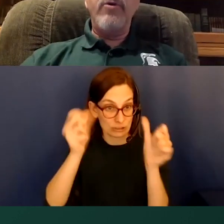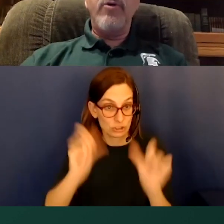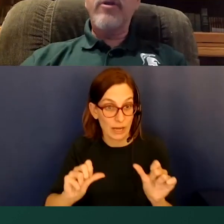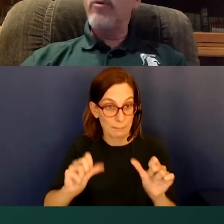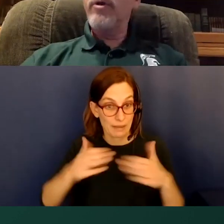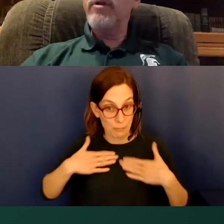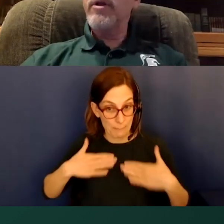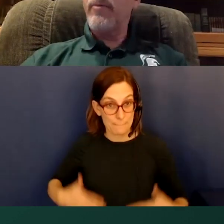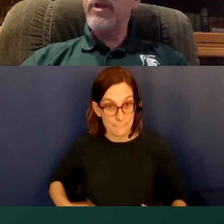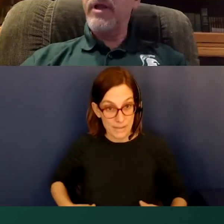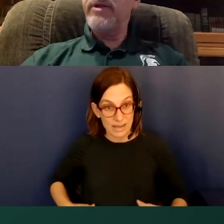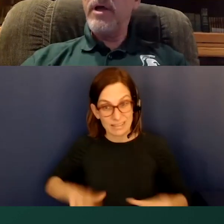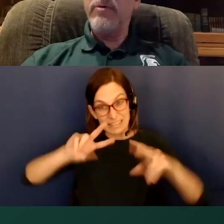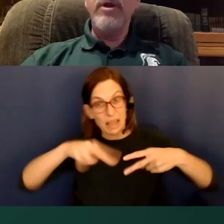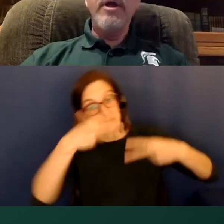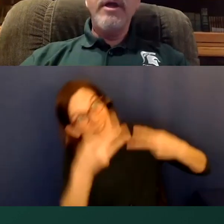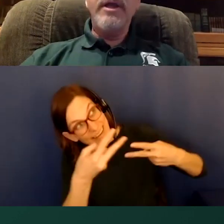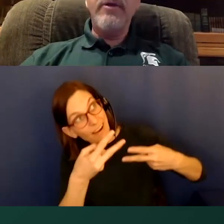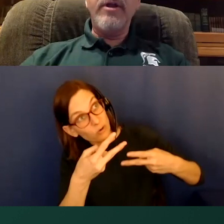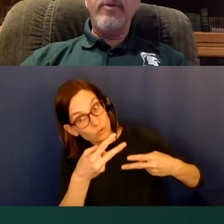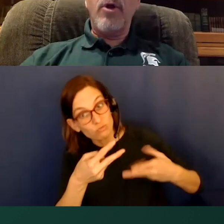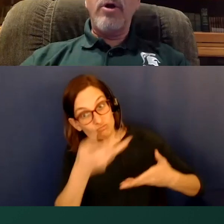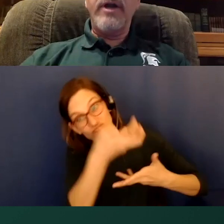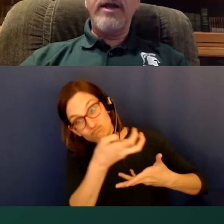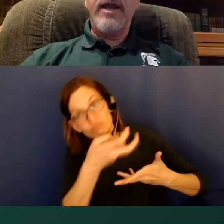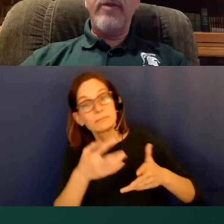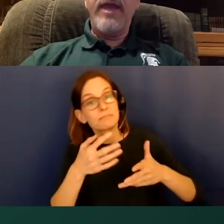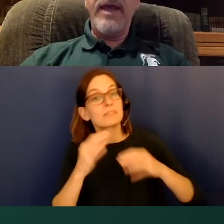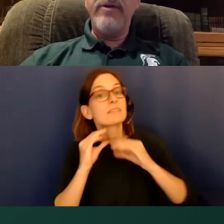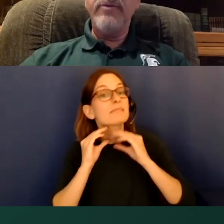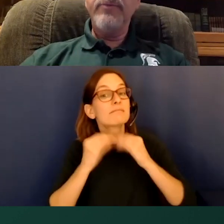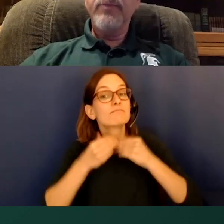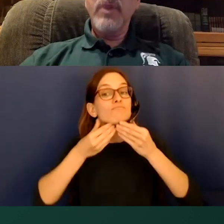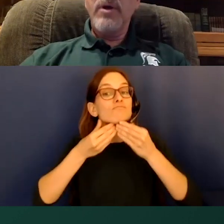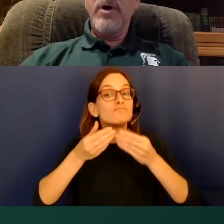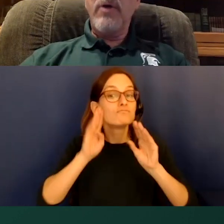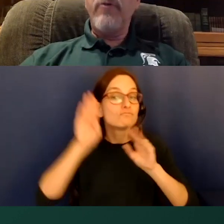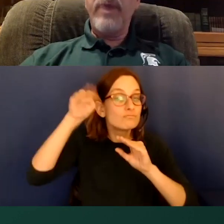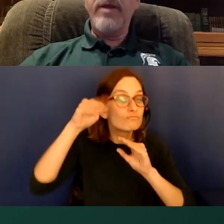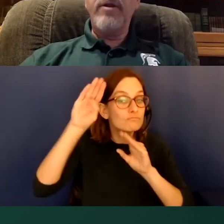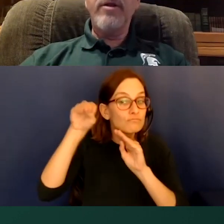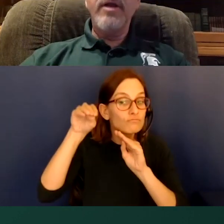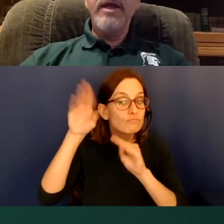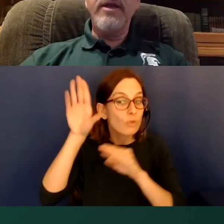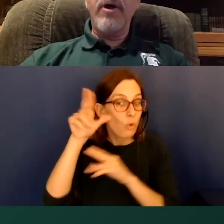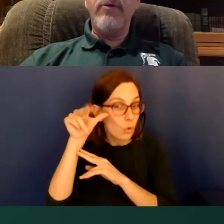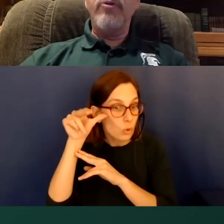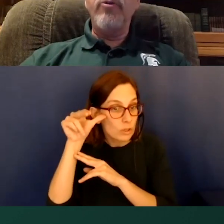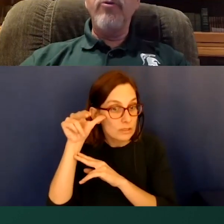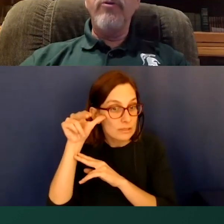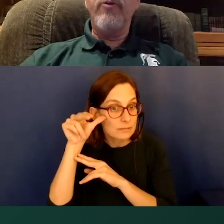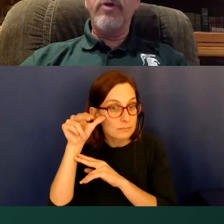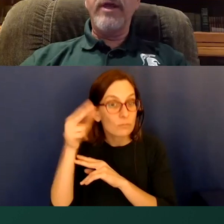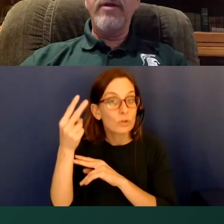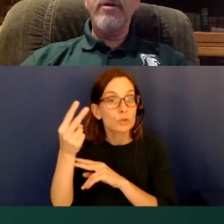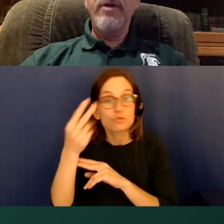body of the horse. The horse is upside down. Here is the long neck and the head of Pegasus. Here are the